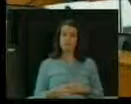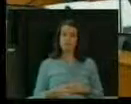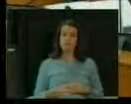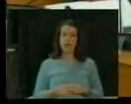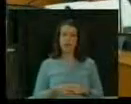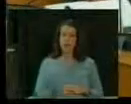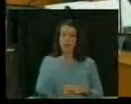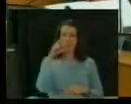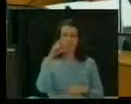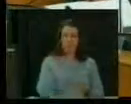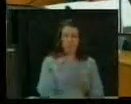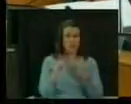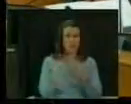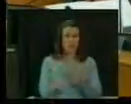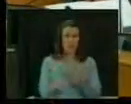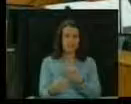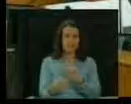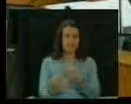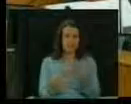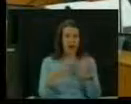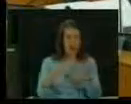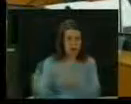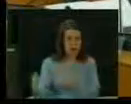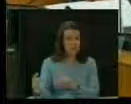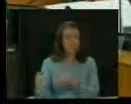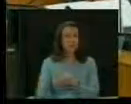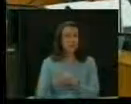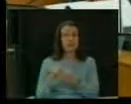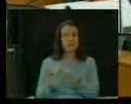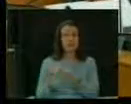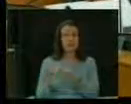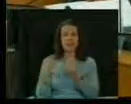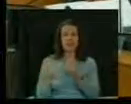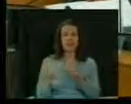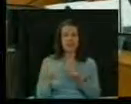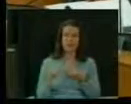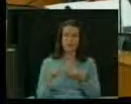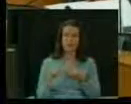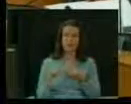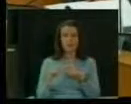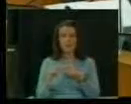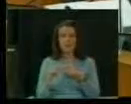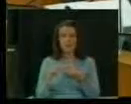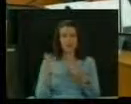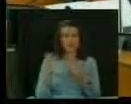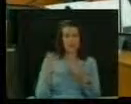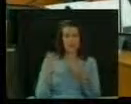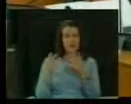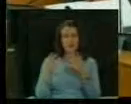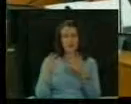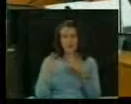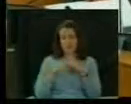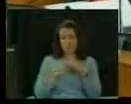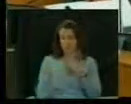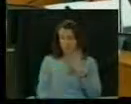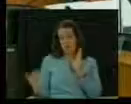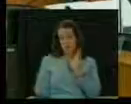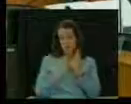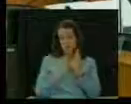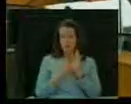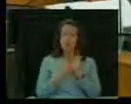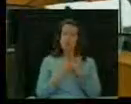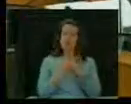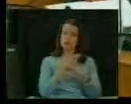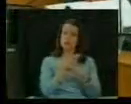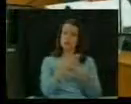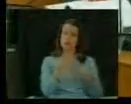it changes where it goes. It's just, rather than trying to cut it from whole cloth when he's already worked on it, I think we ought to start since he's advisor to